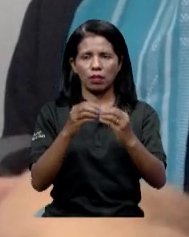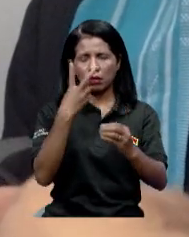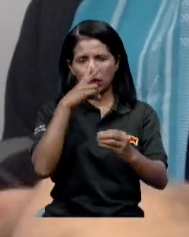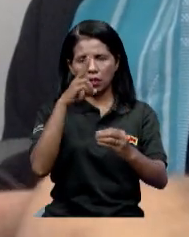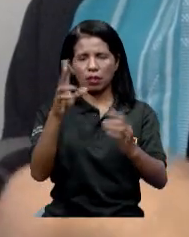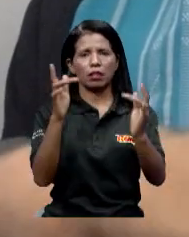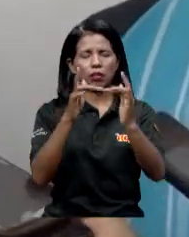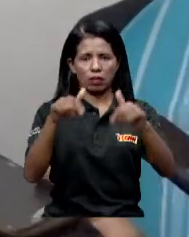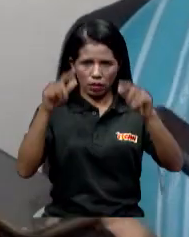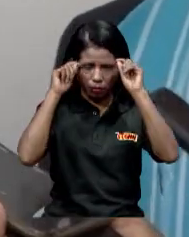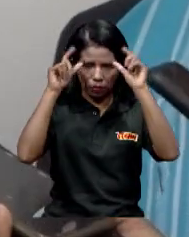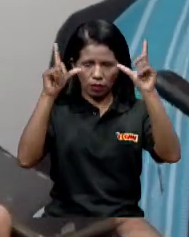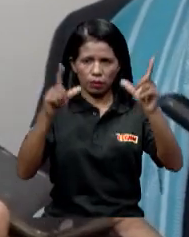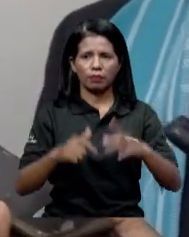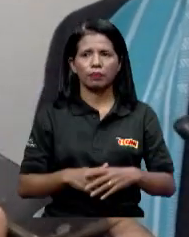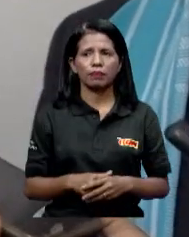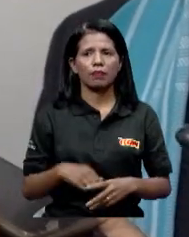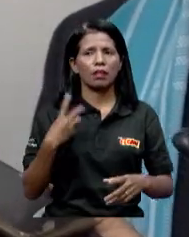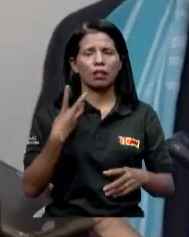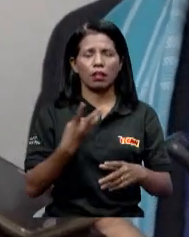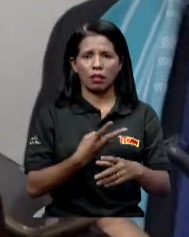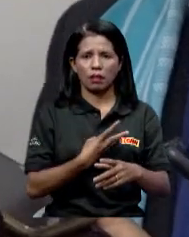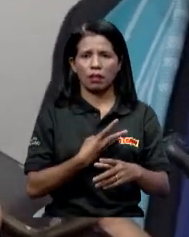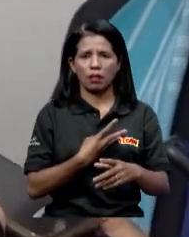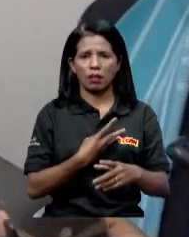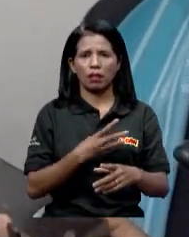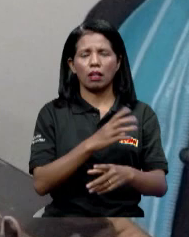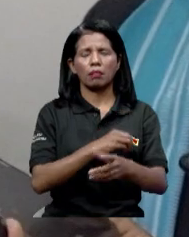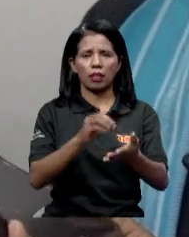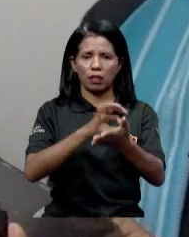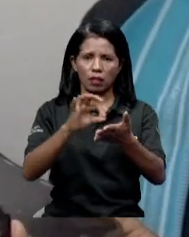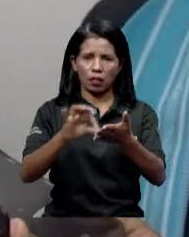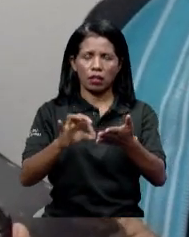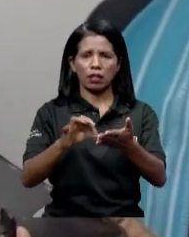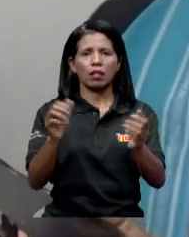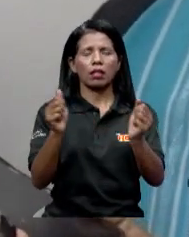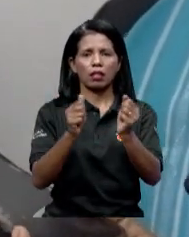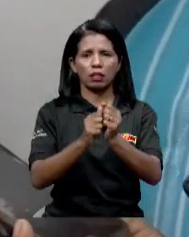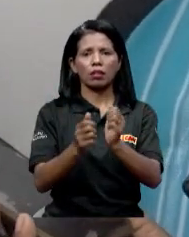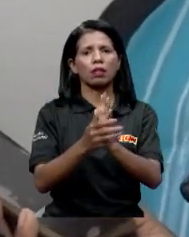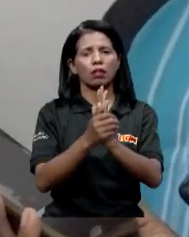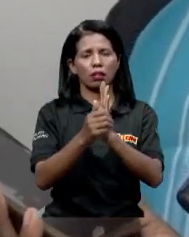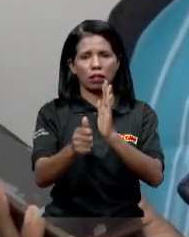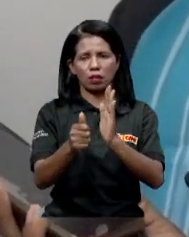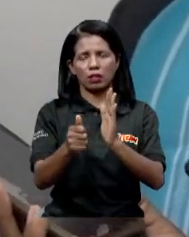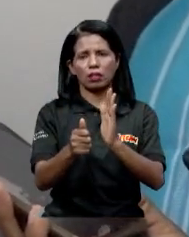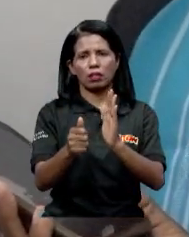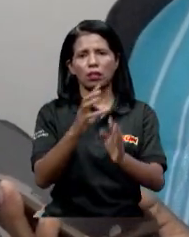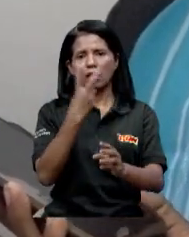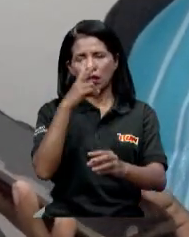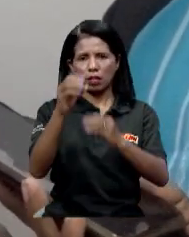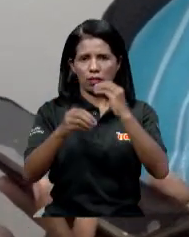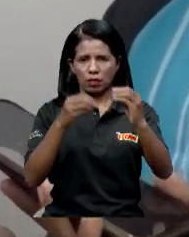rights in Timor-Leste. A couple of areas that we discussed also was capacity building of journalists